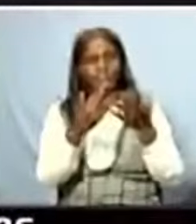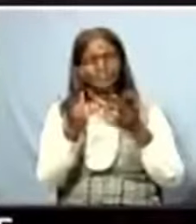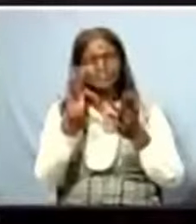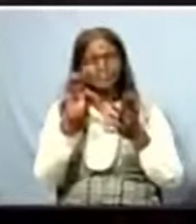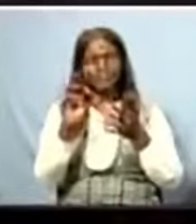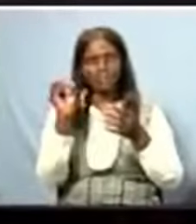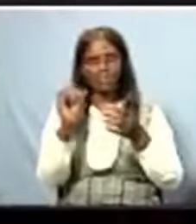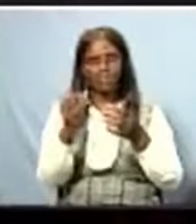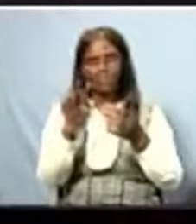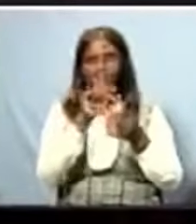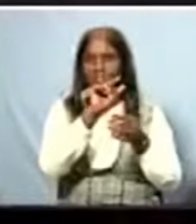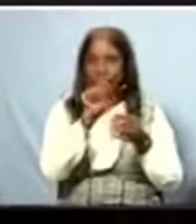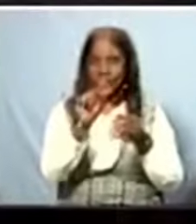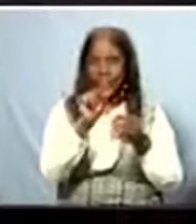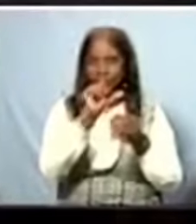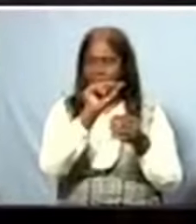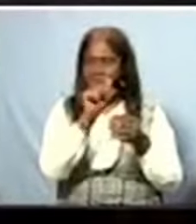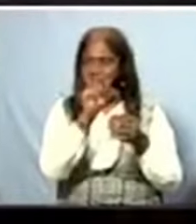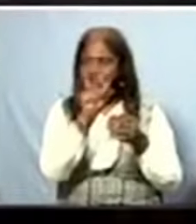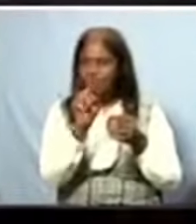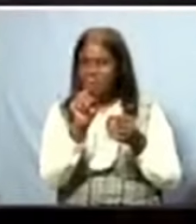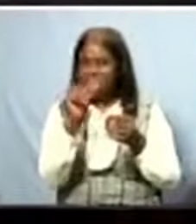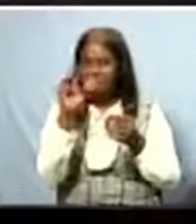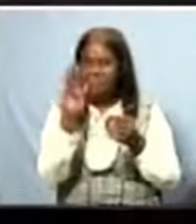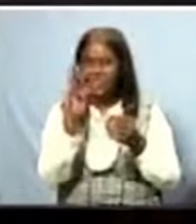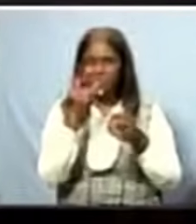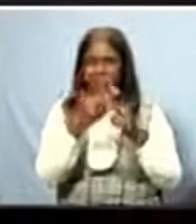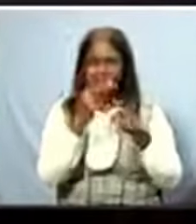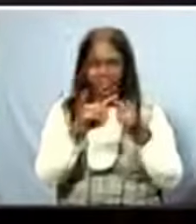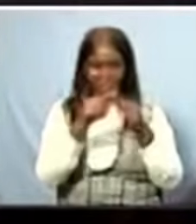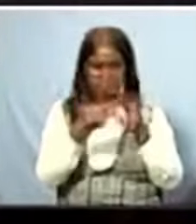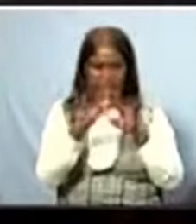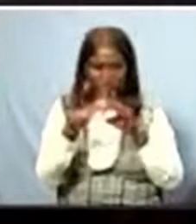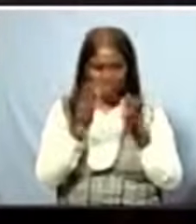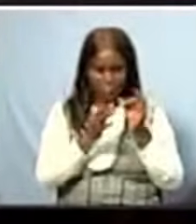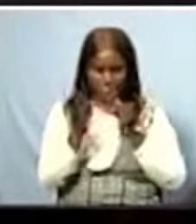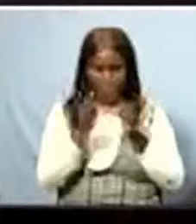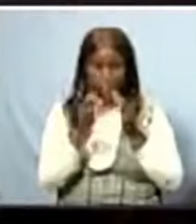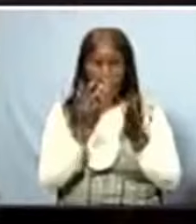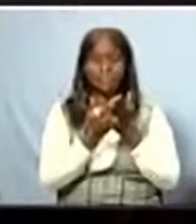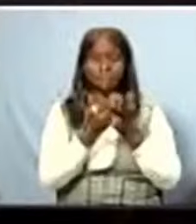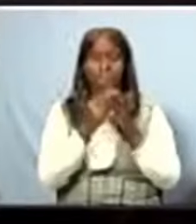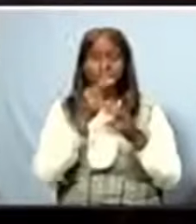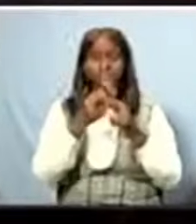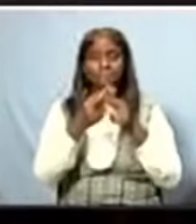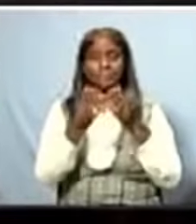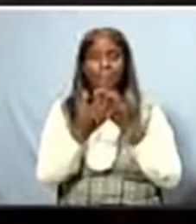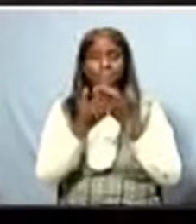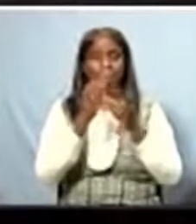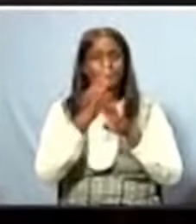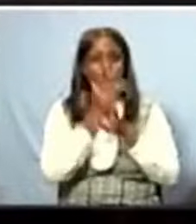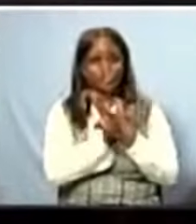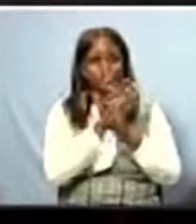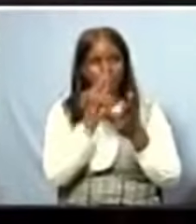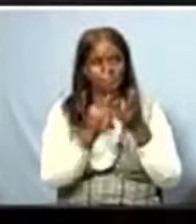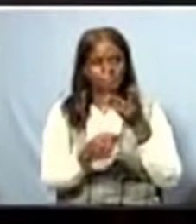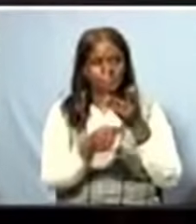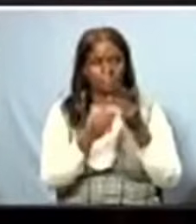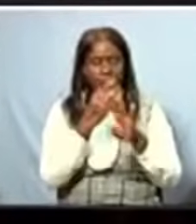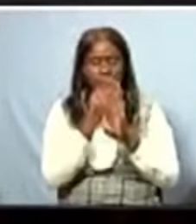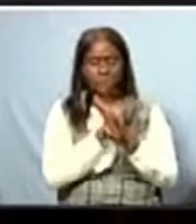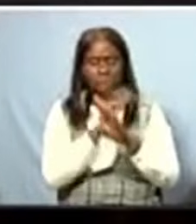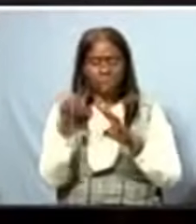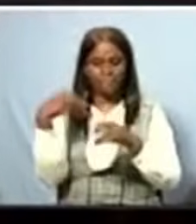60% of 20 is 16. They will submit 16 names. But in this submission, it's like the names will be submitted before